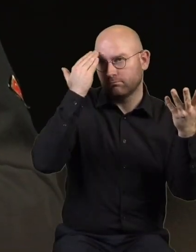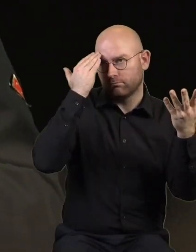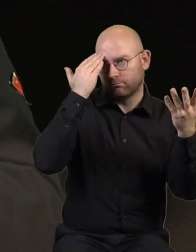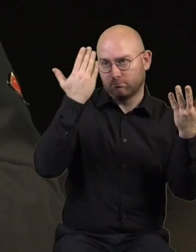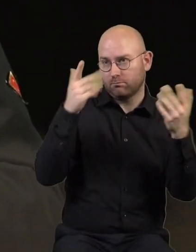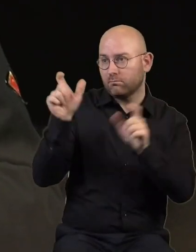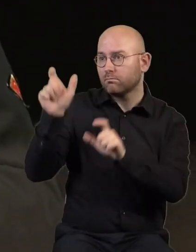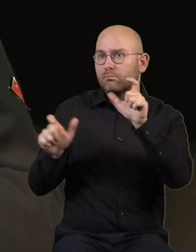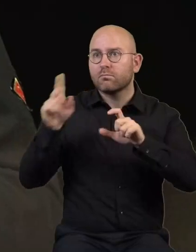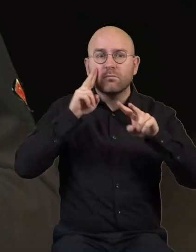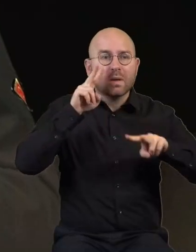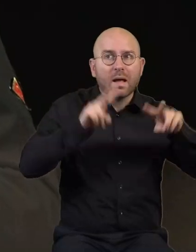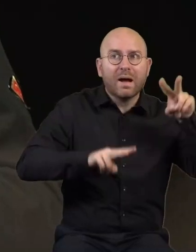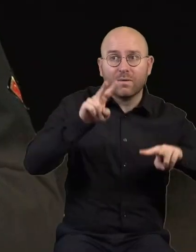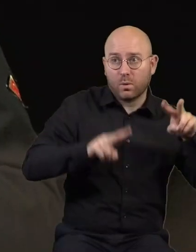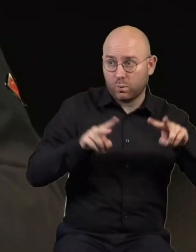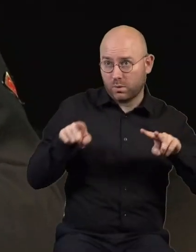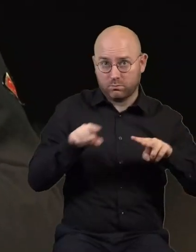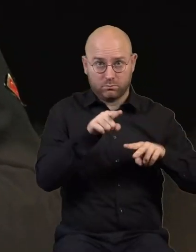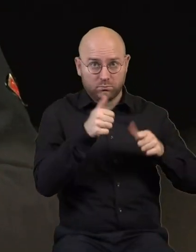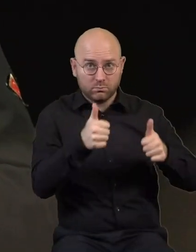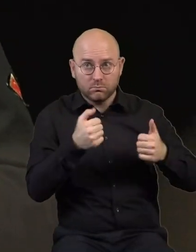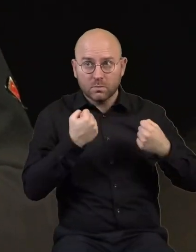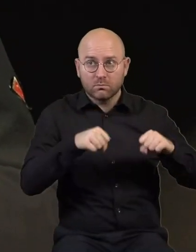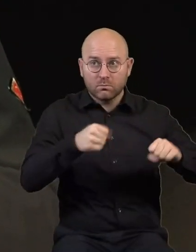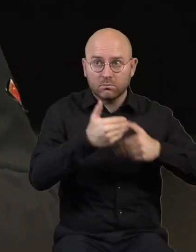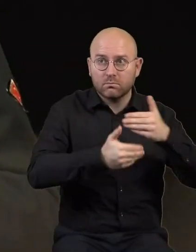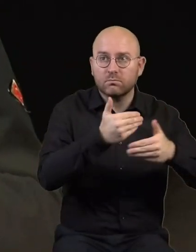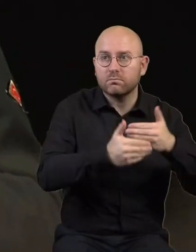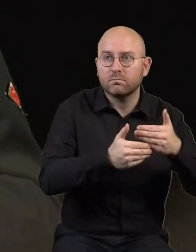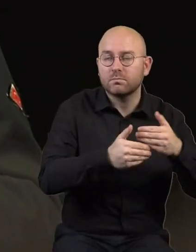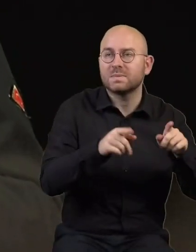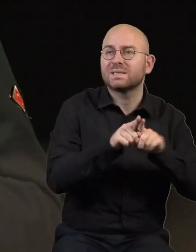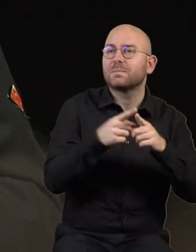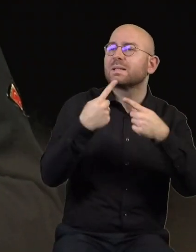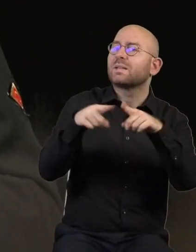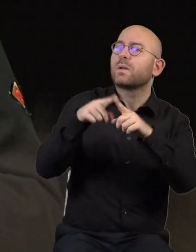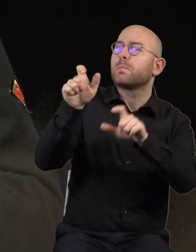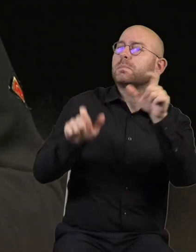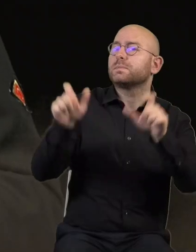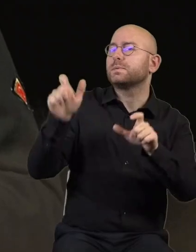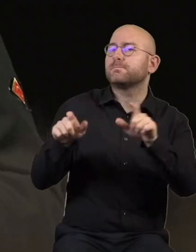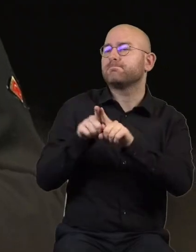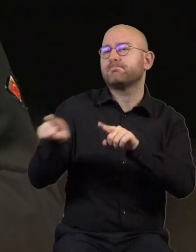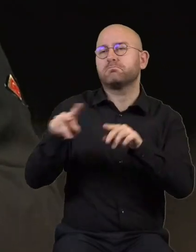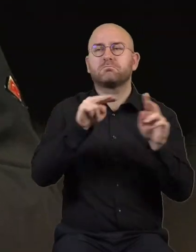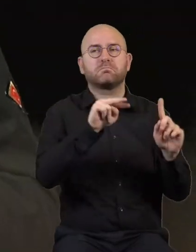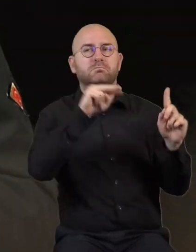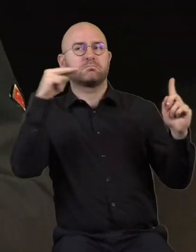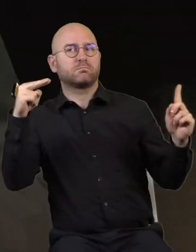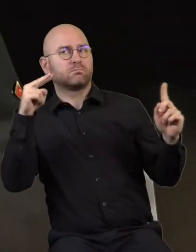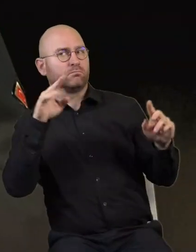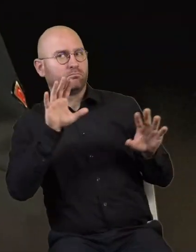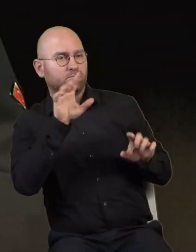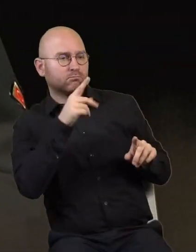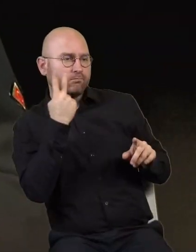to mobility, but also military mobility. I've never seen such a spaghetti. So we need to coordinate